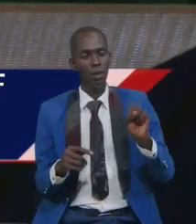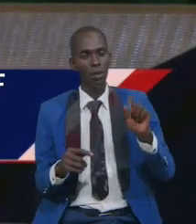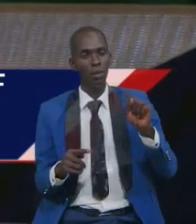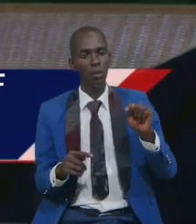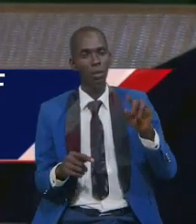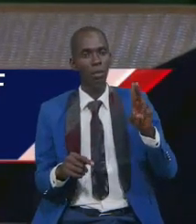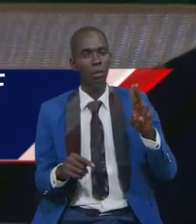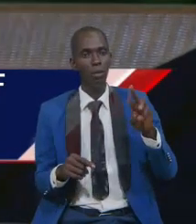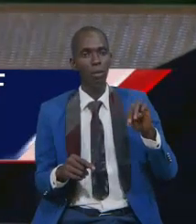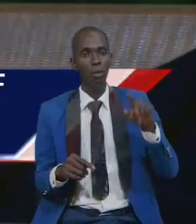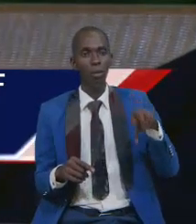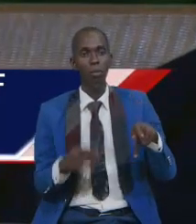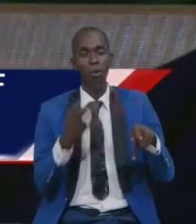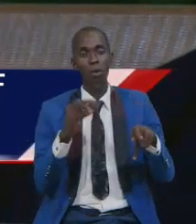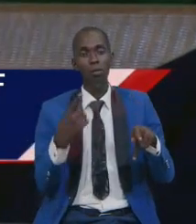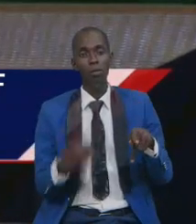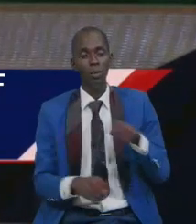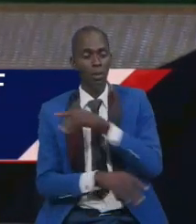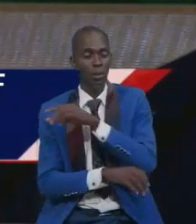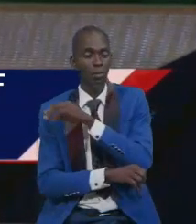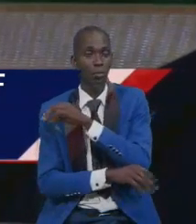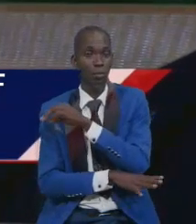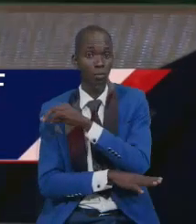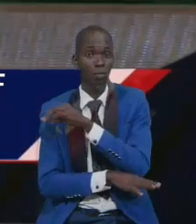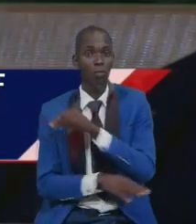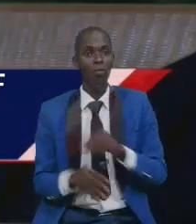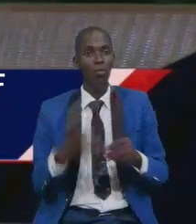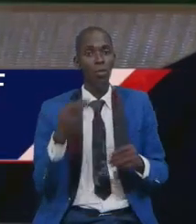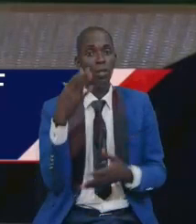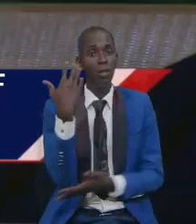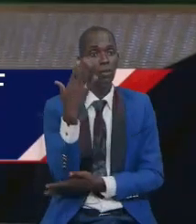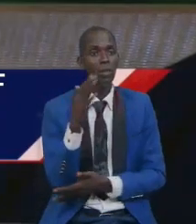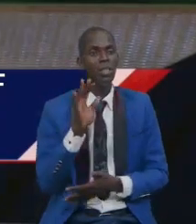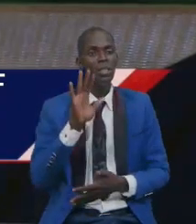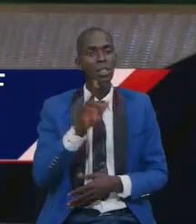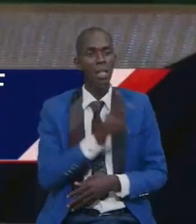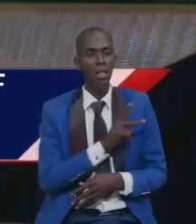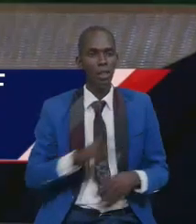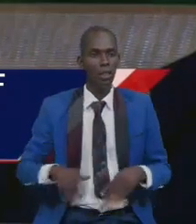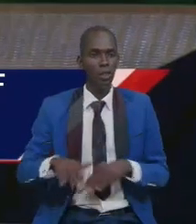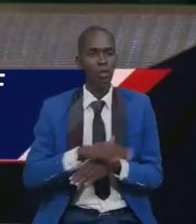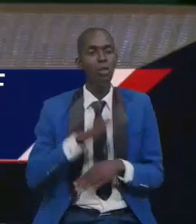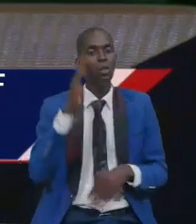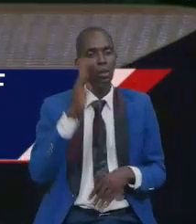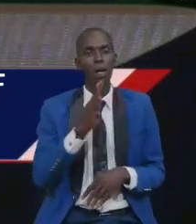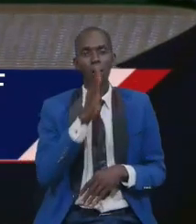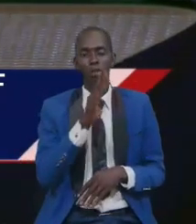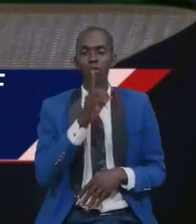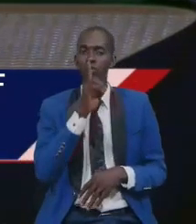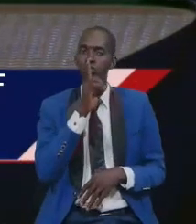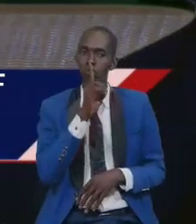roots, thy kingdom shall be sure unto thee